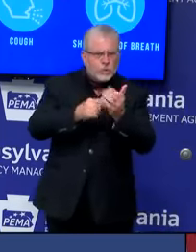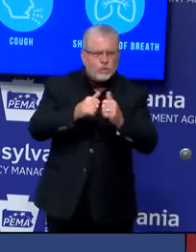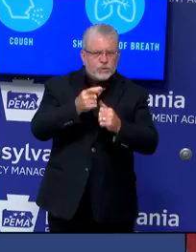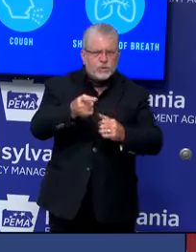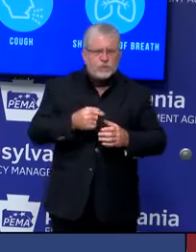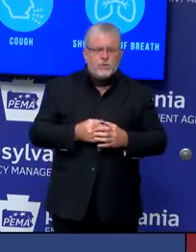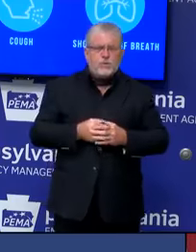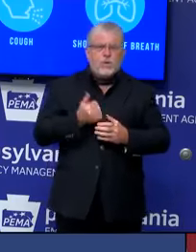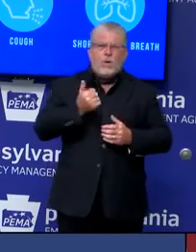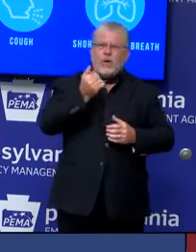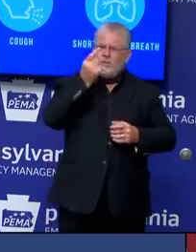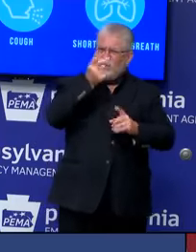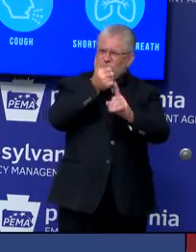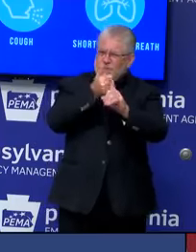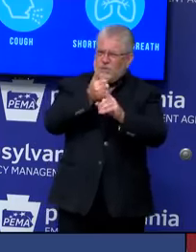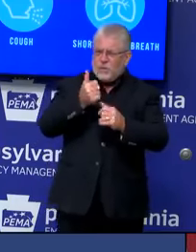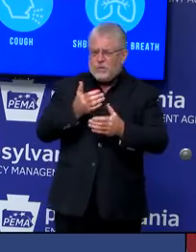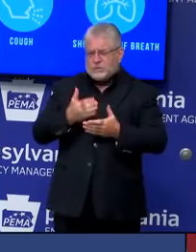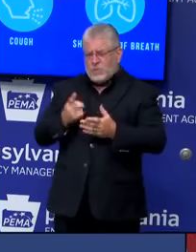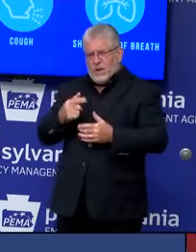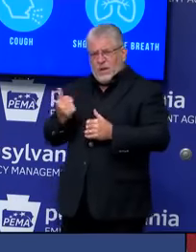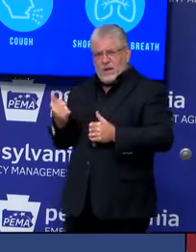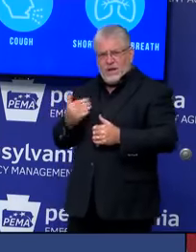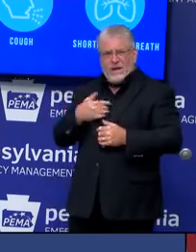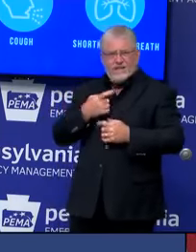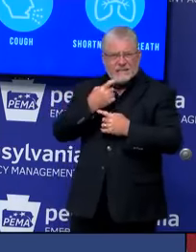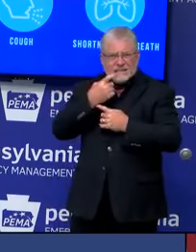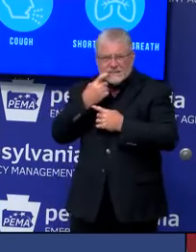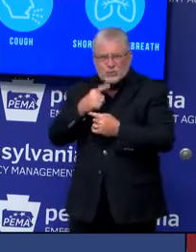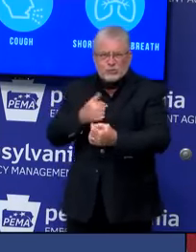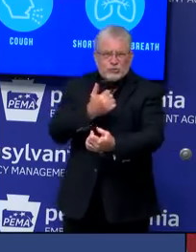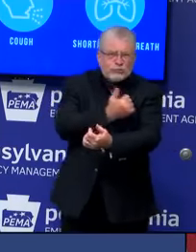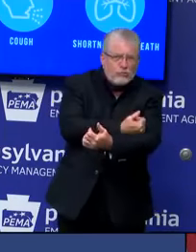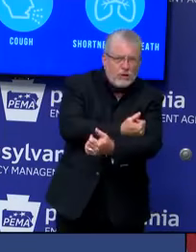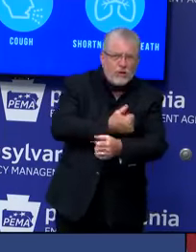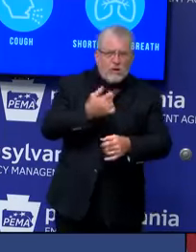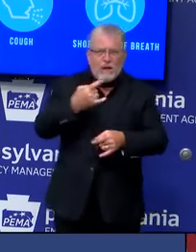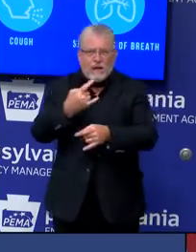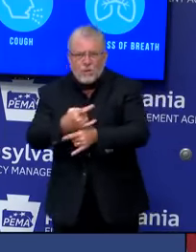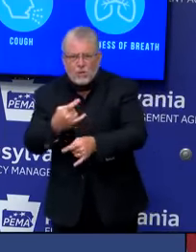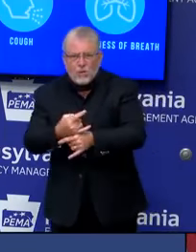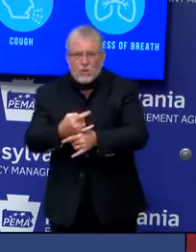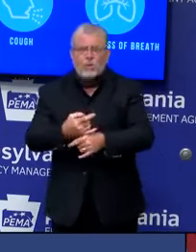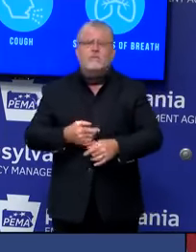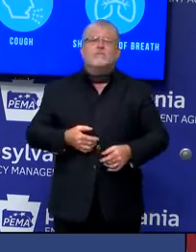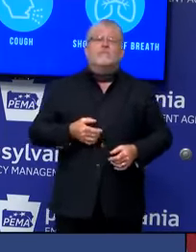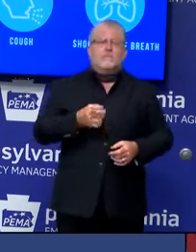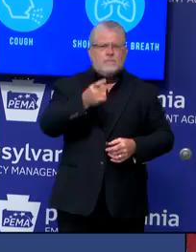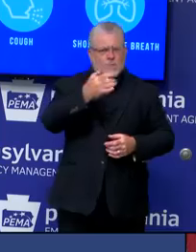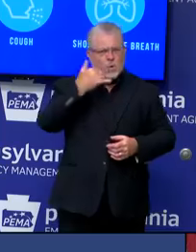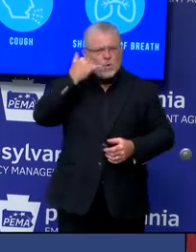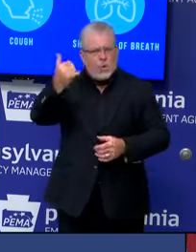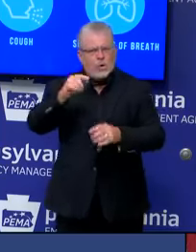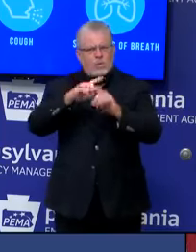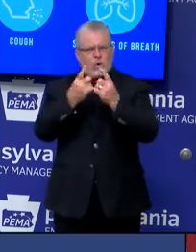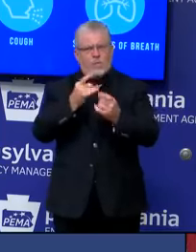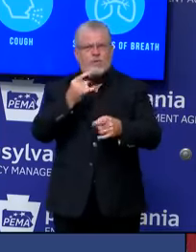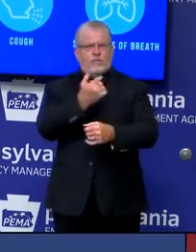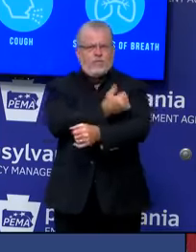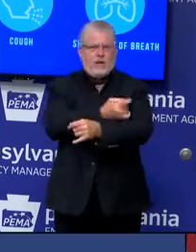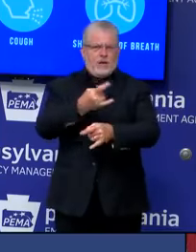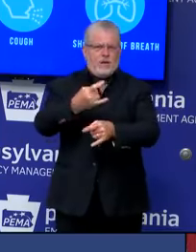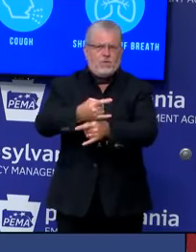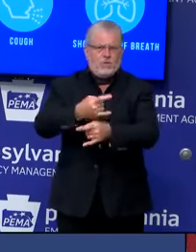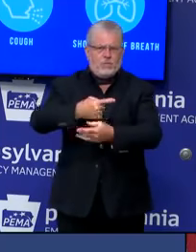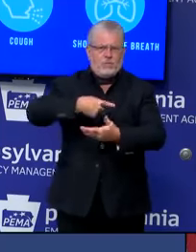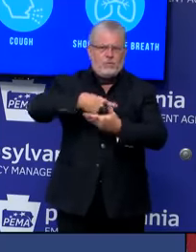needs help with a substance use disorder, please call the Department of Drug and Alcohol Program's Get Help